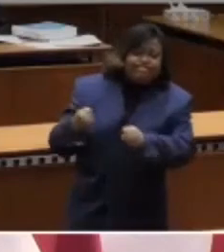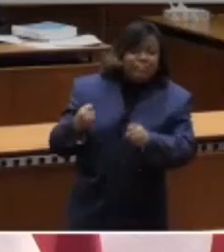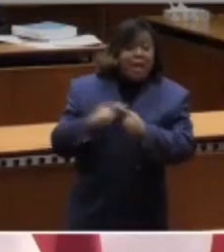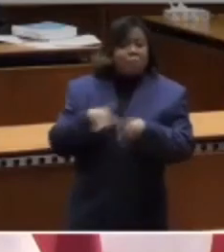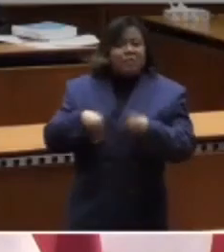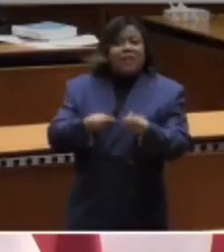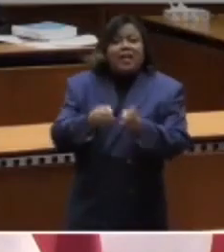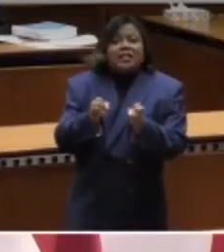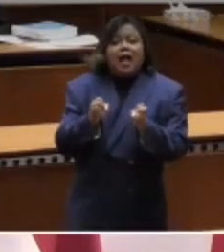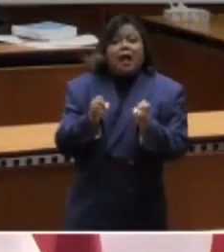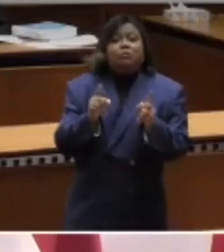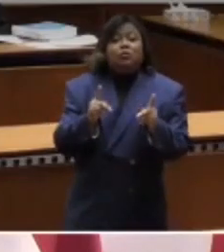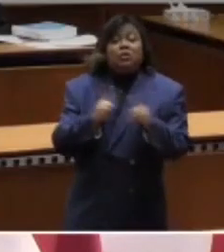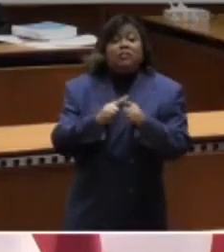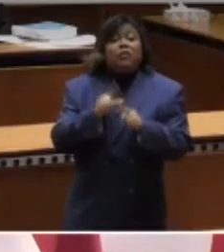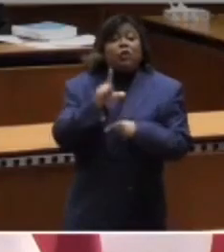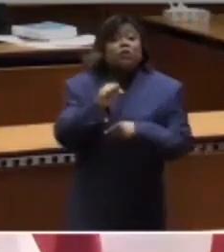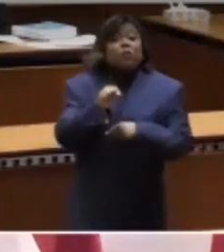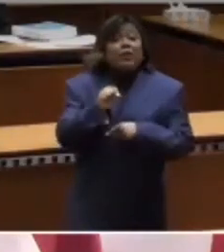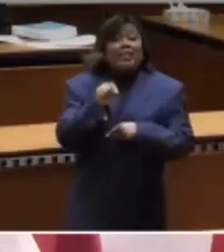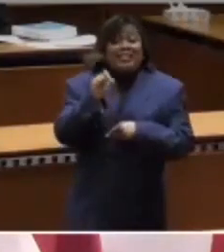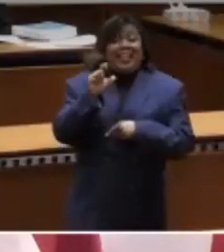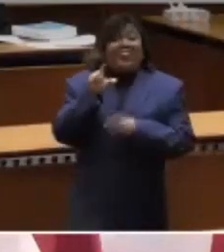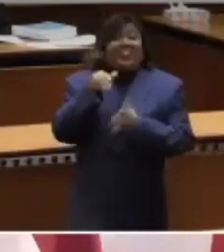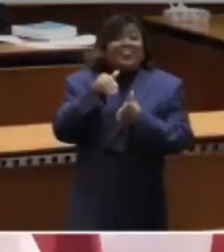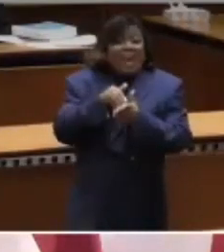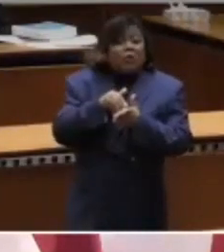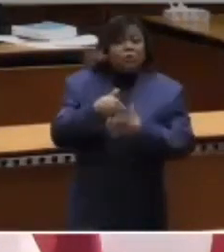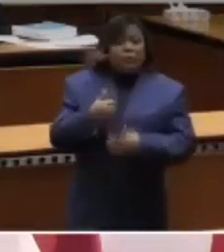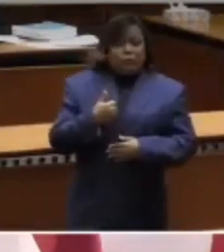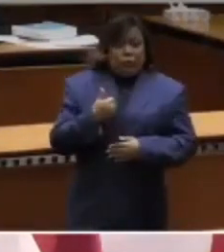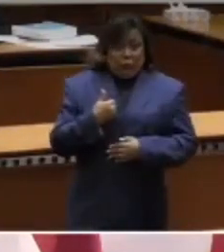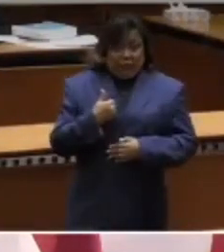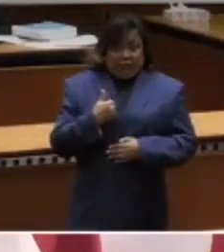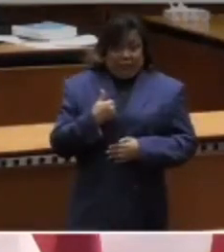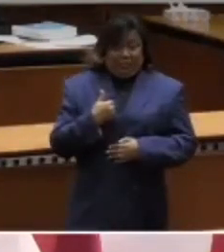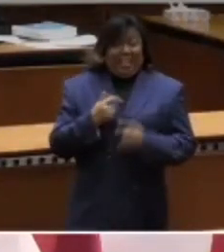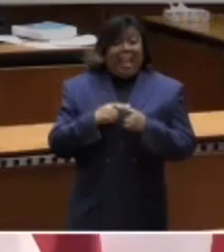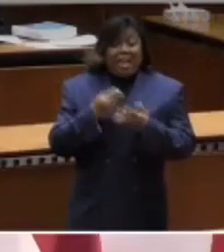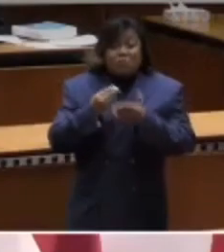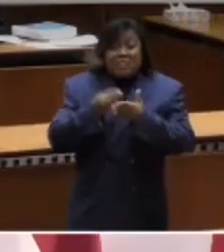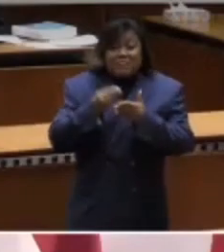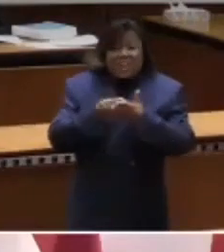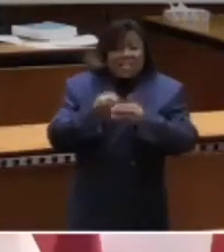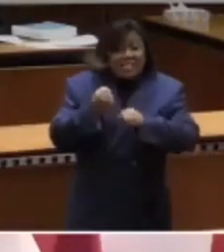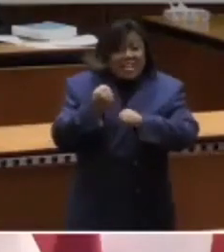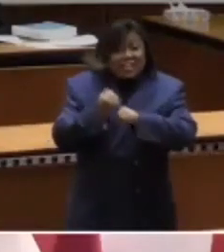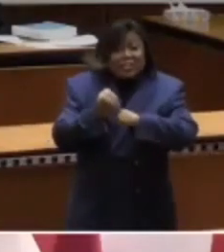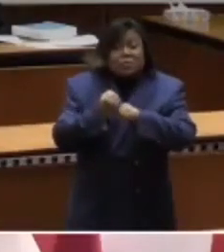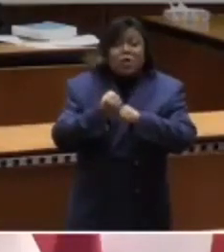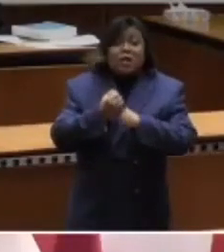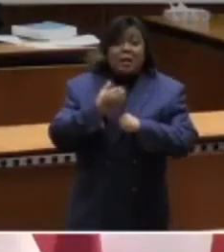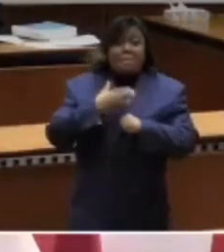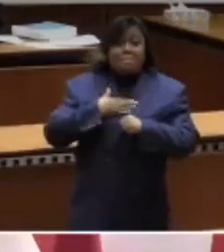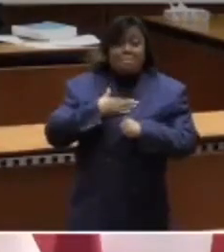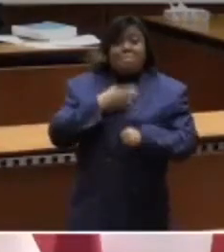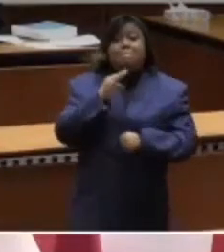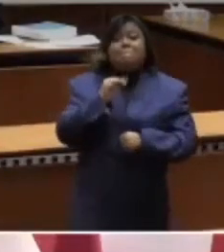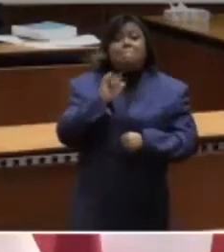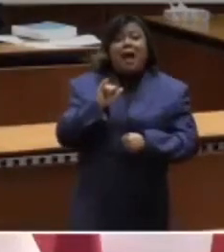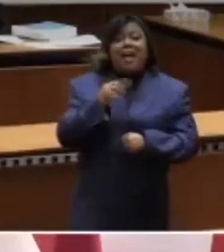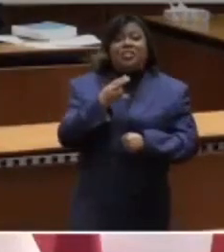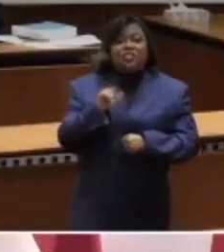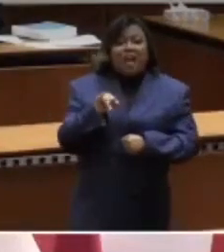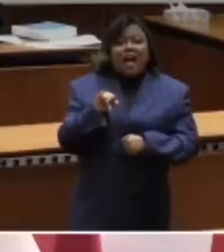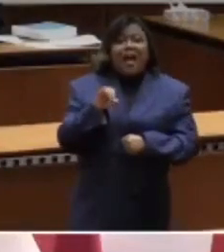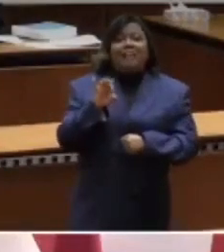and provided opportunities for 20,000 youth. And we funded and supported My Shy, My